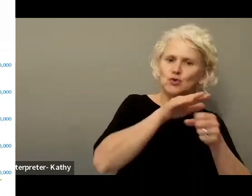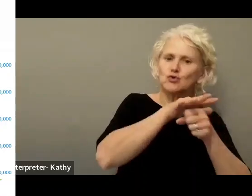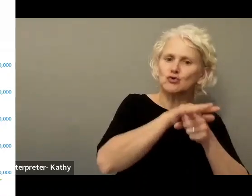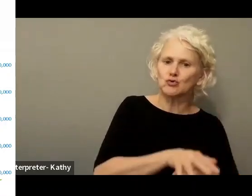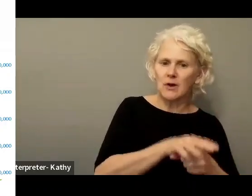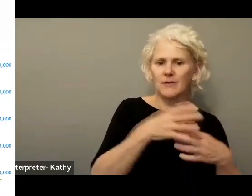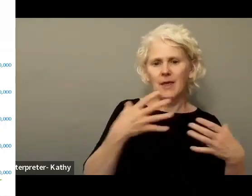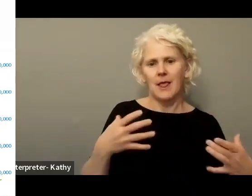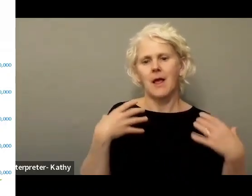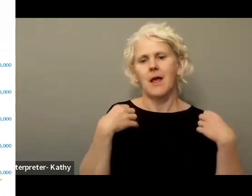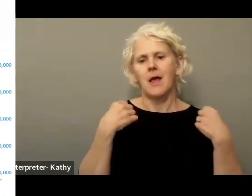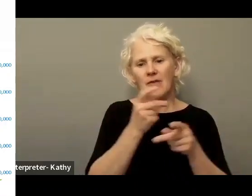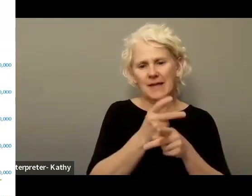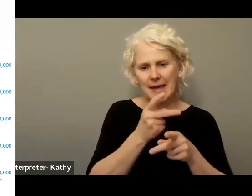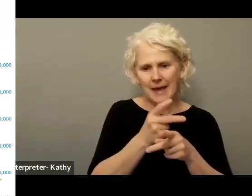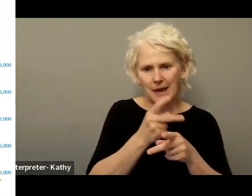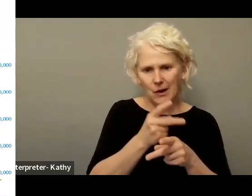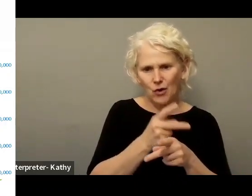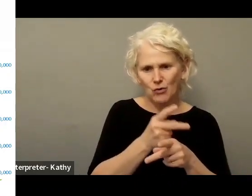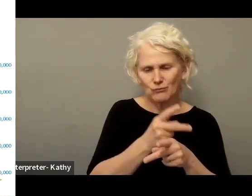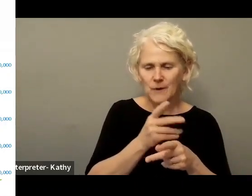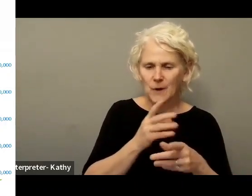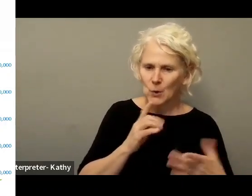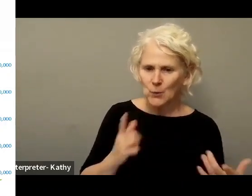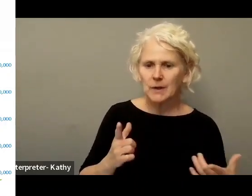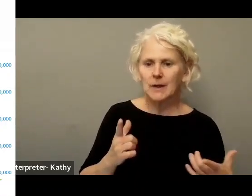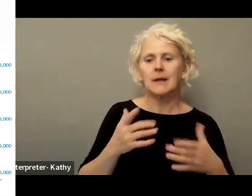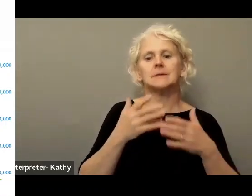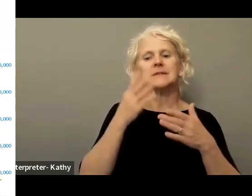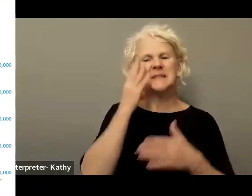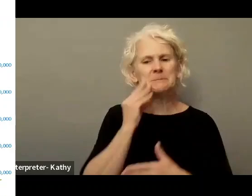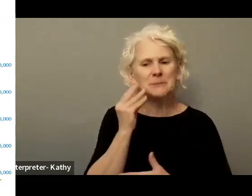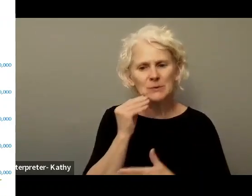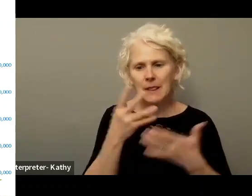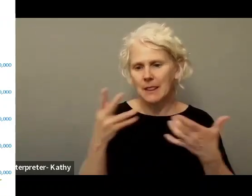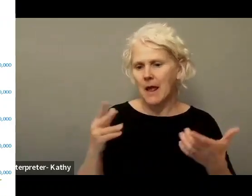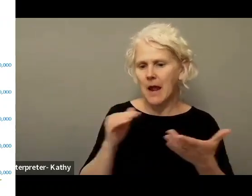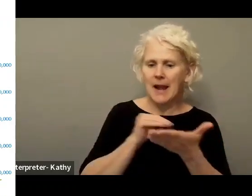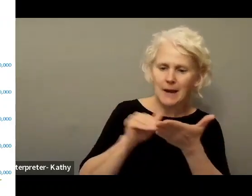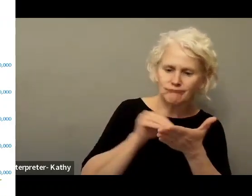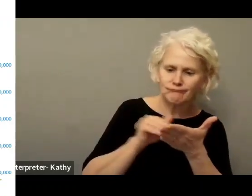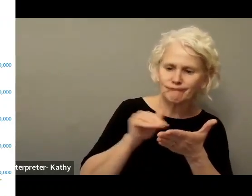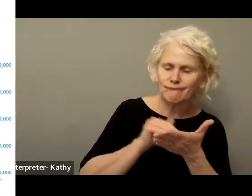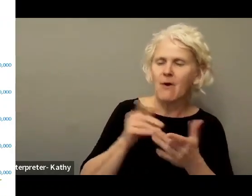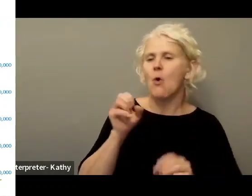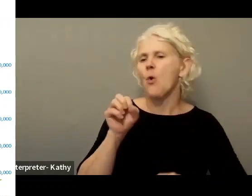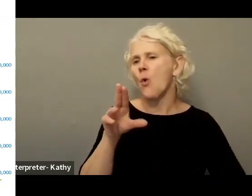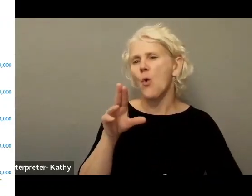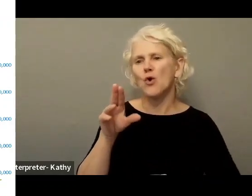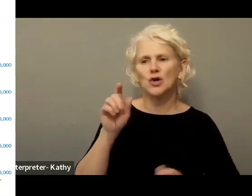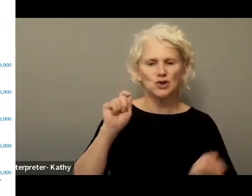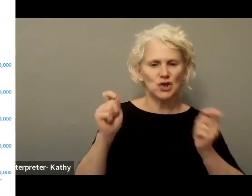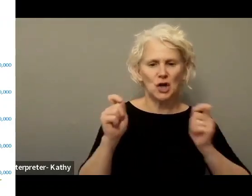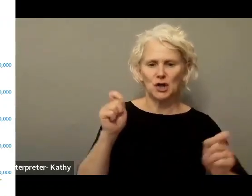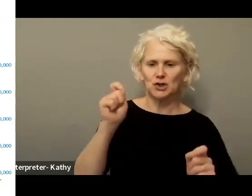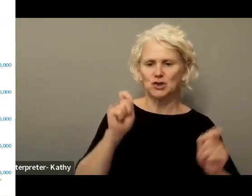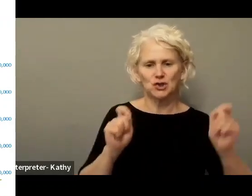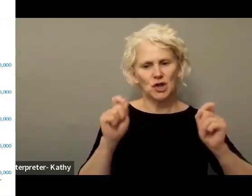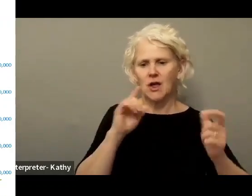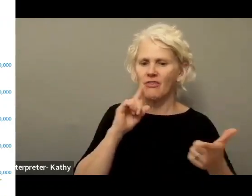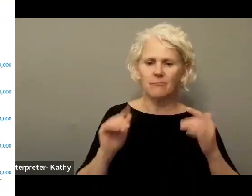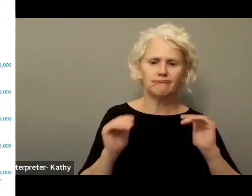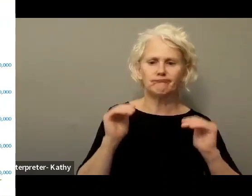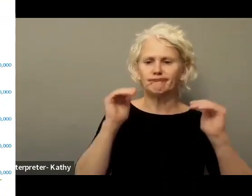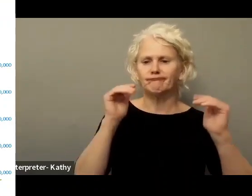is experiencing, some layoffs, some reorganizations, and so forth and so on. And I'm just going to call this churn.